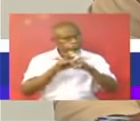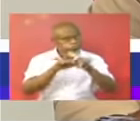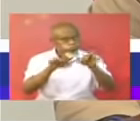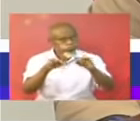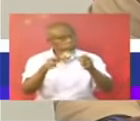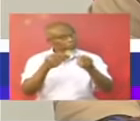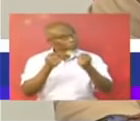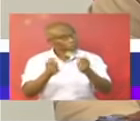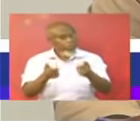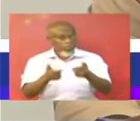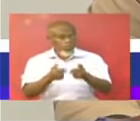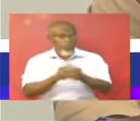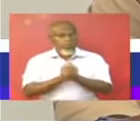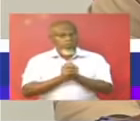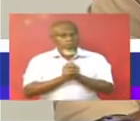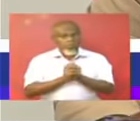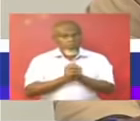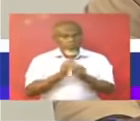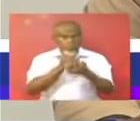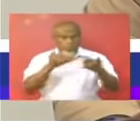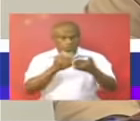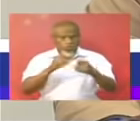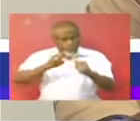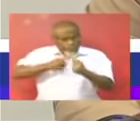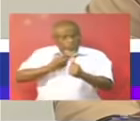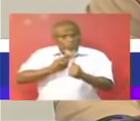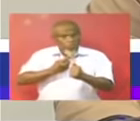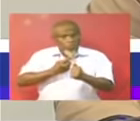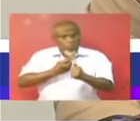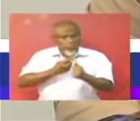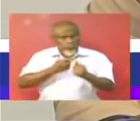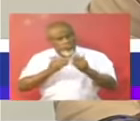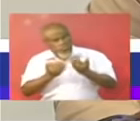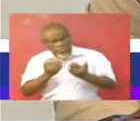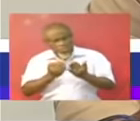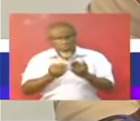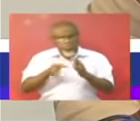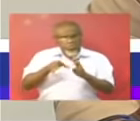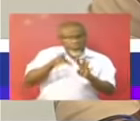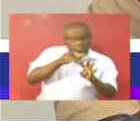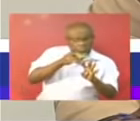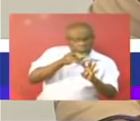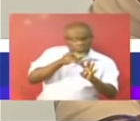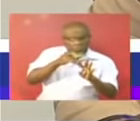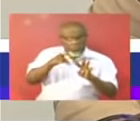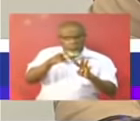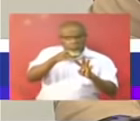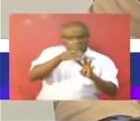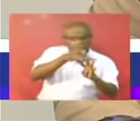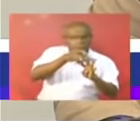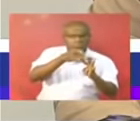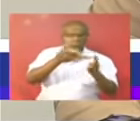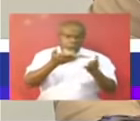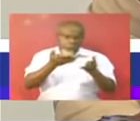the original virus might have affected 2 people for every one original or one